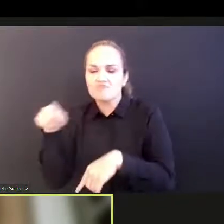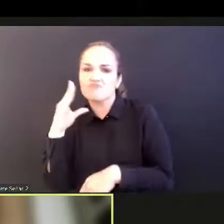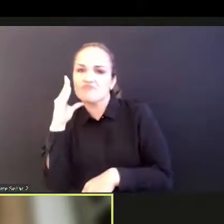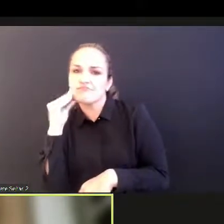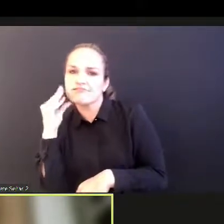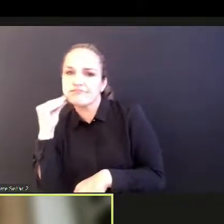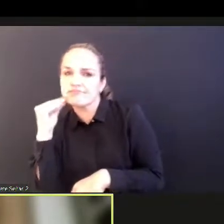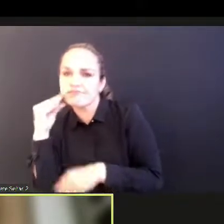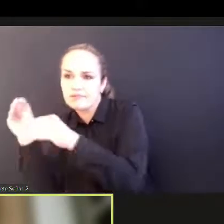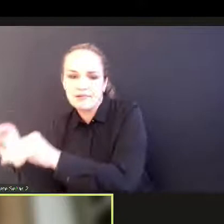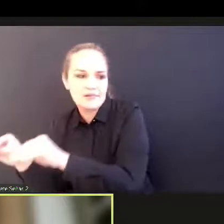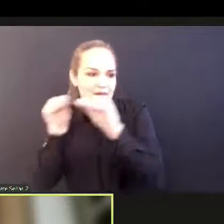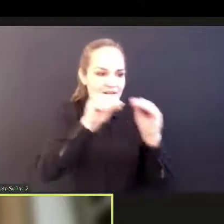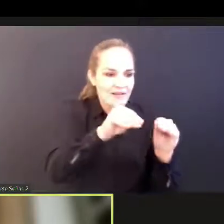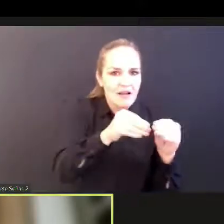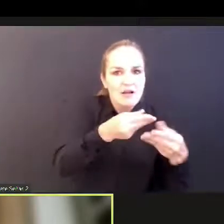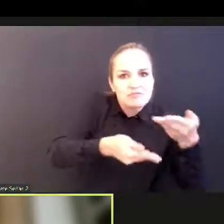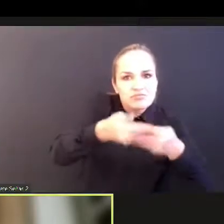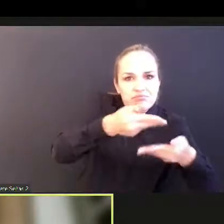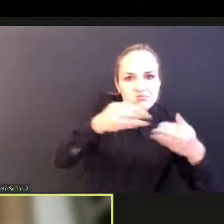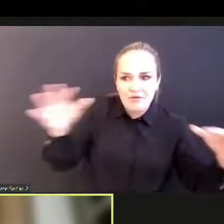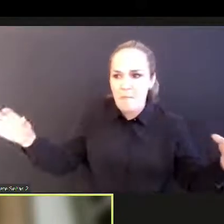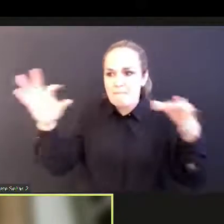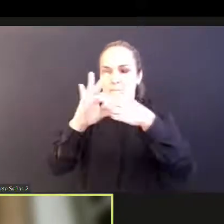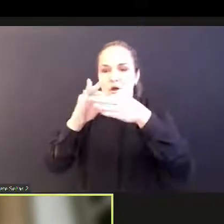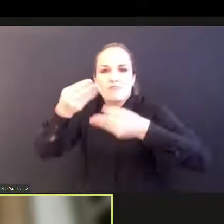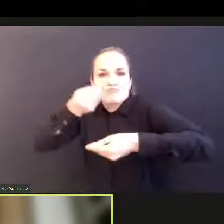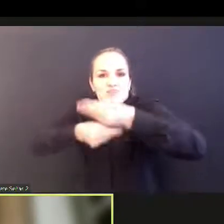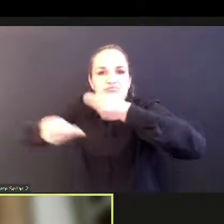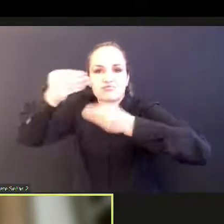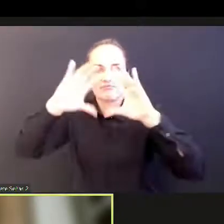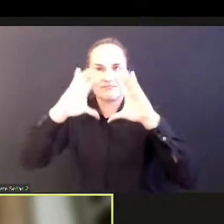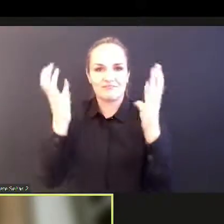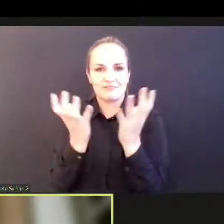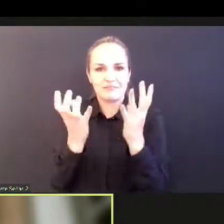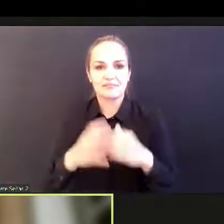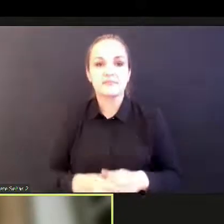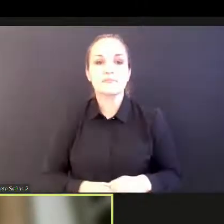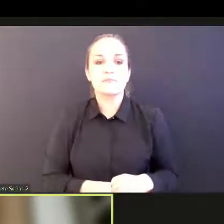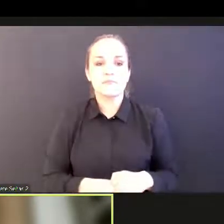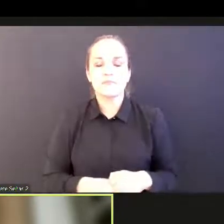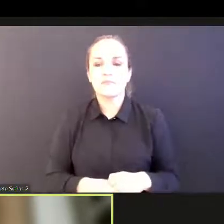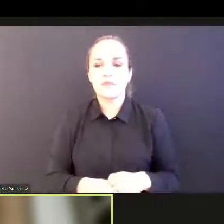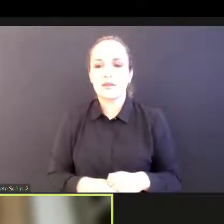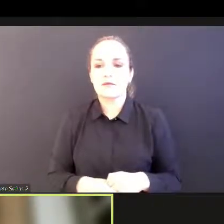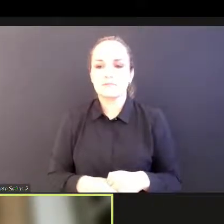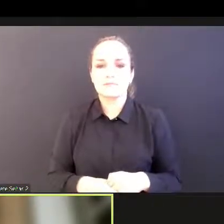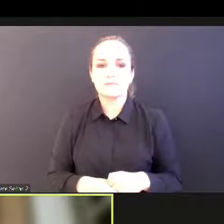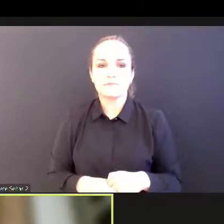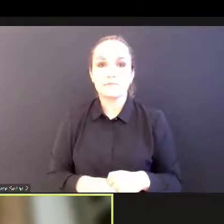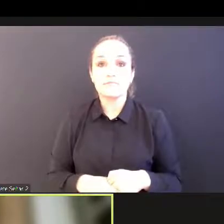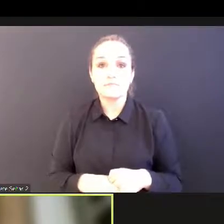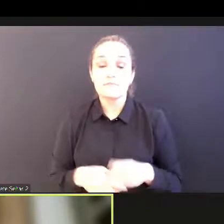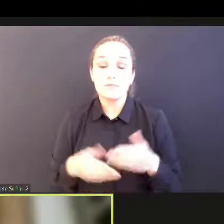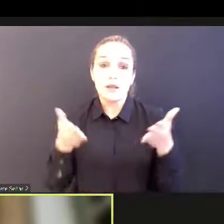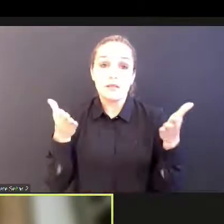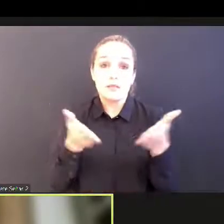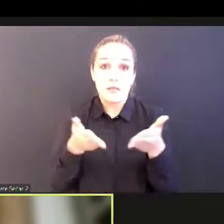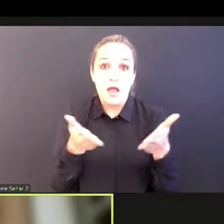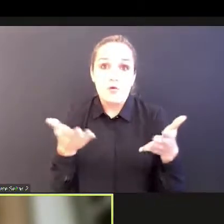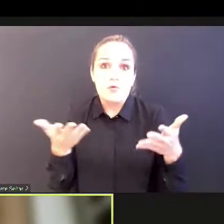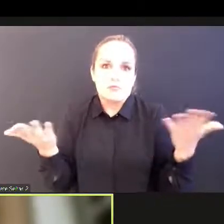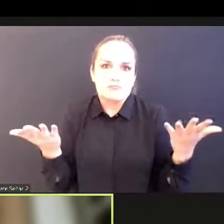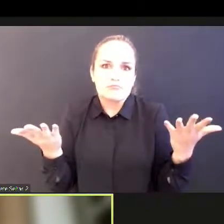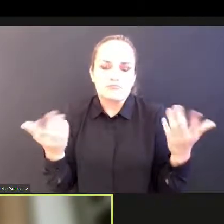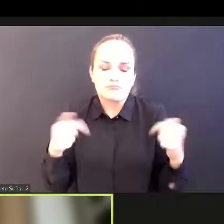markets. So Kazakhstan, for instance, Turkmenistan. So this is something that came out from primary discussions in